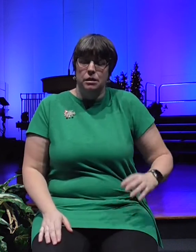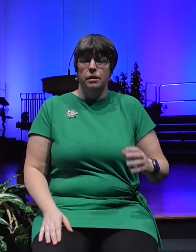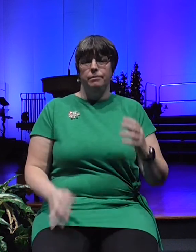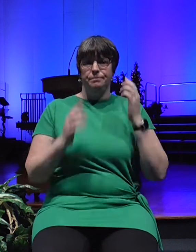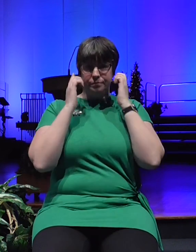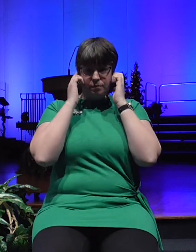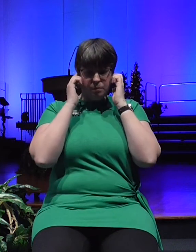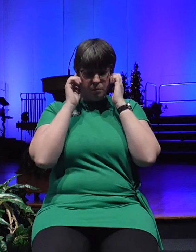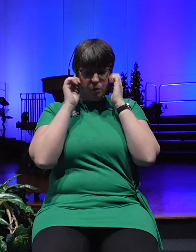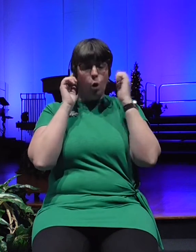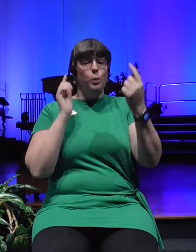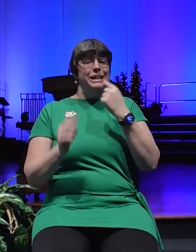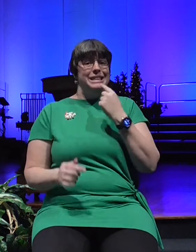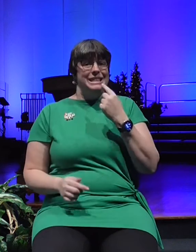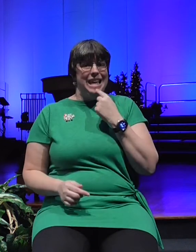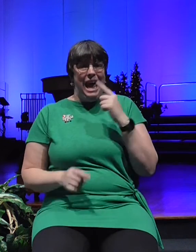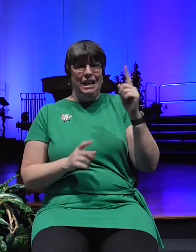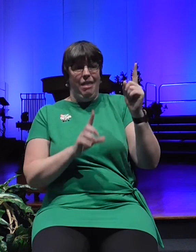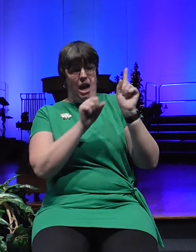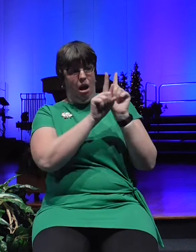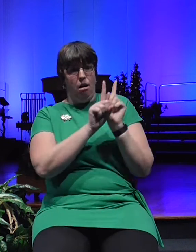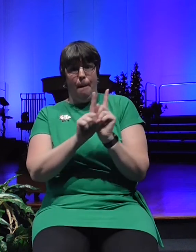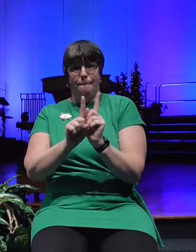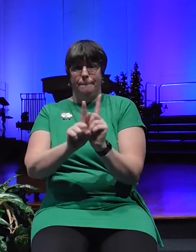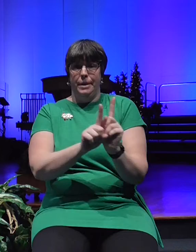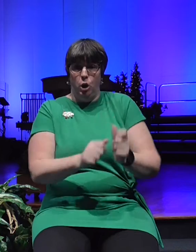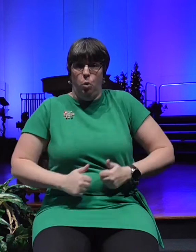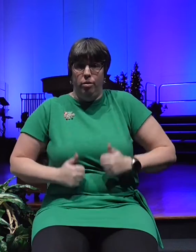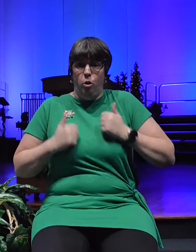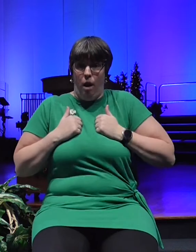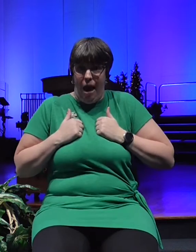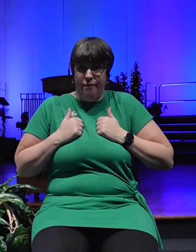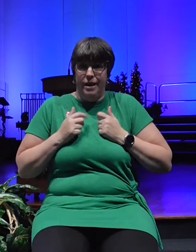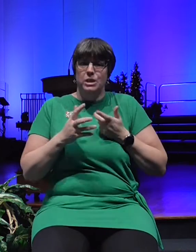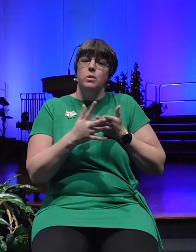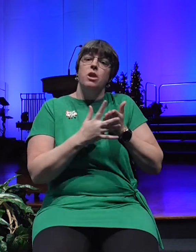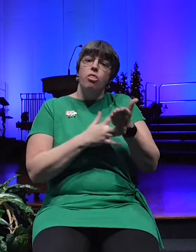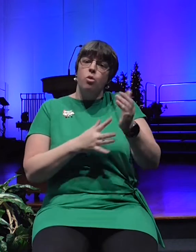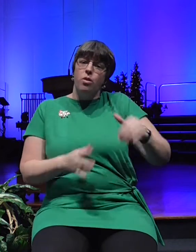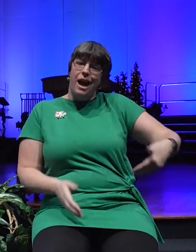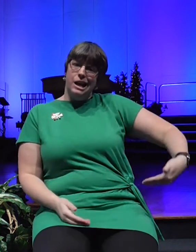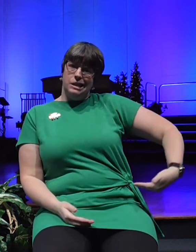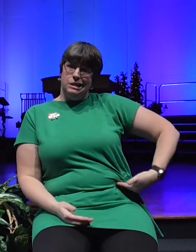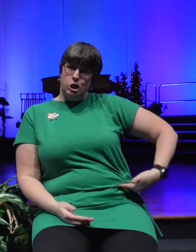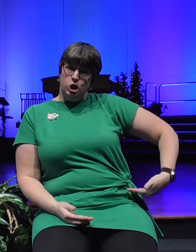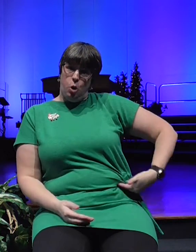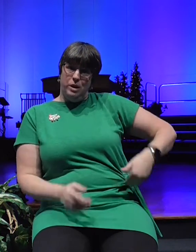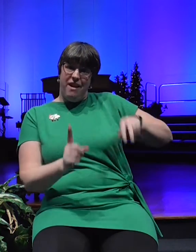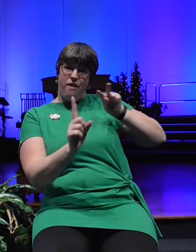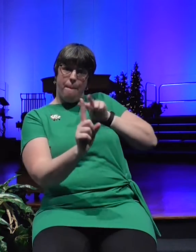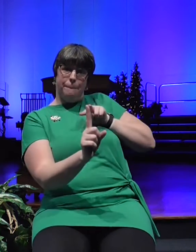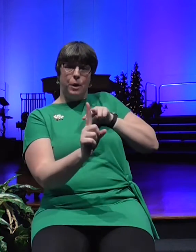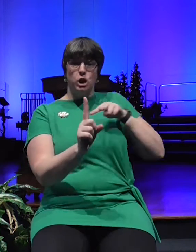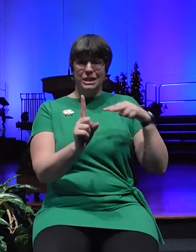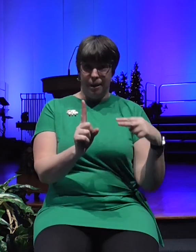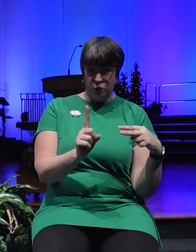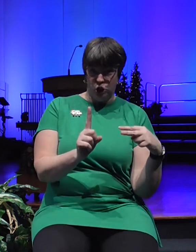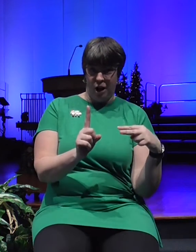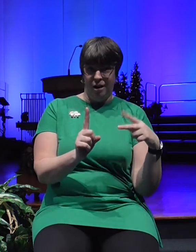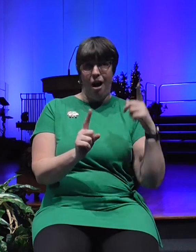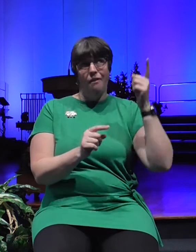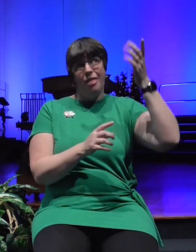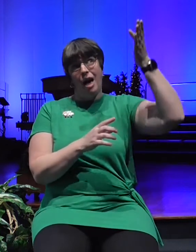daemon, which he said accompanied him through life. It is through an intuitive perception of this